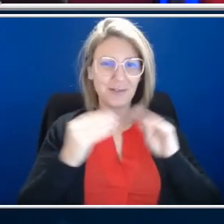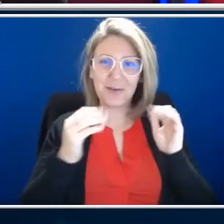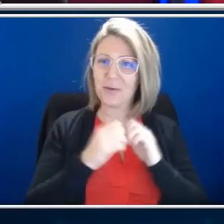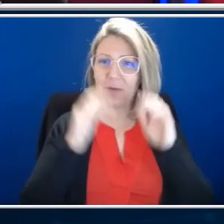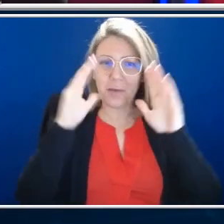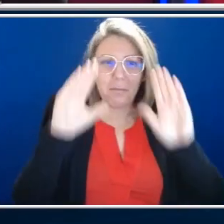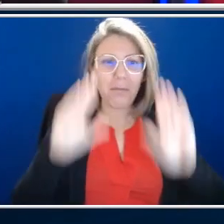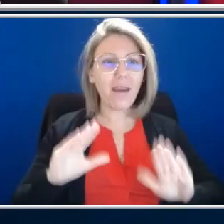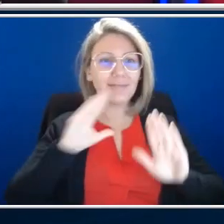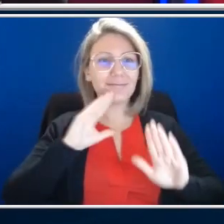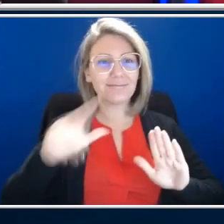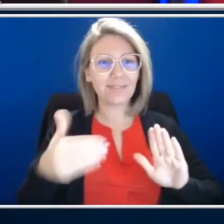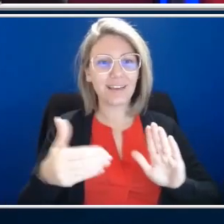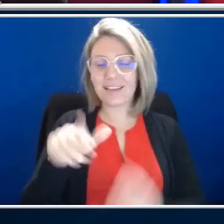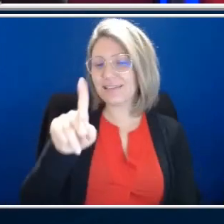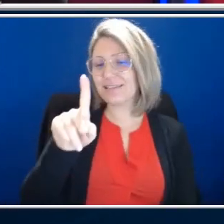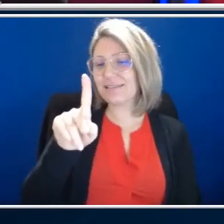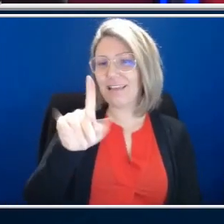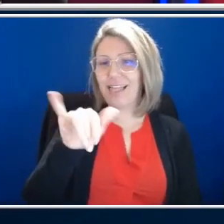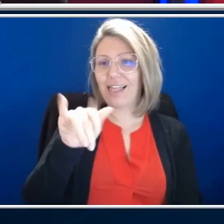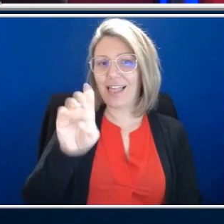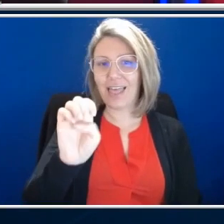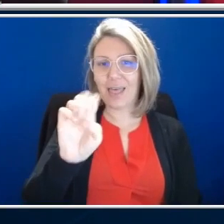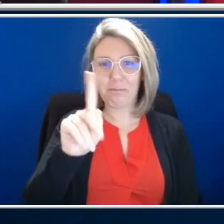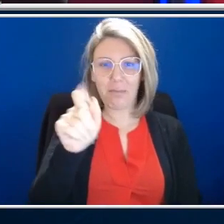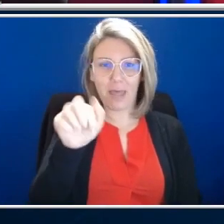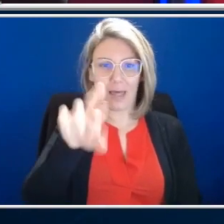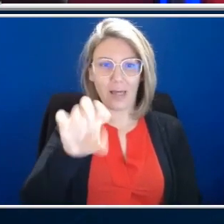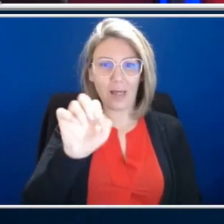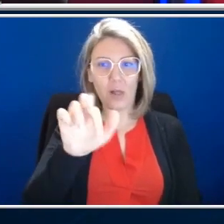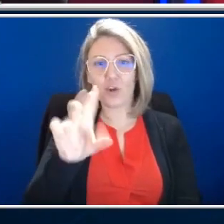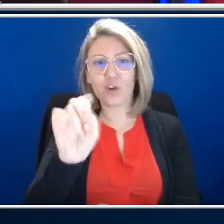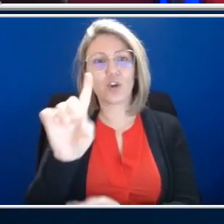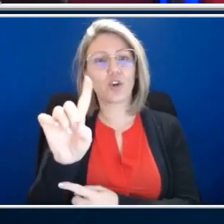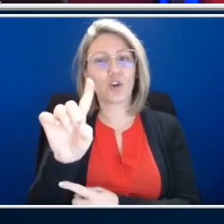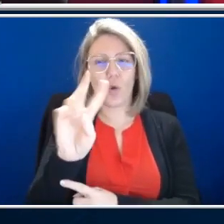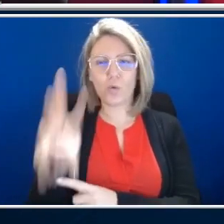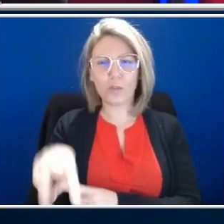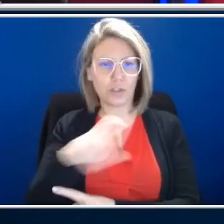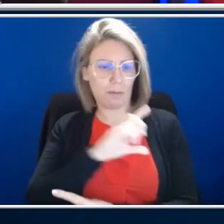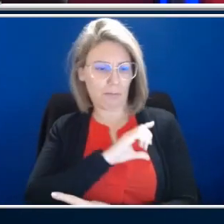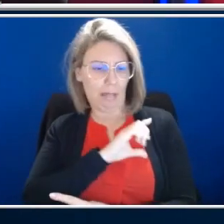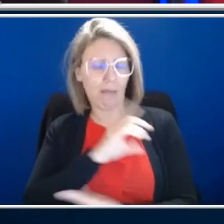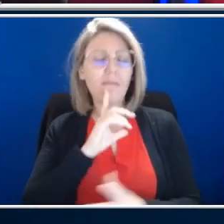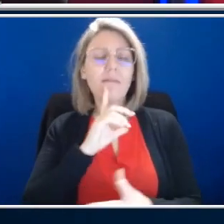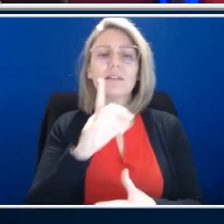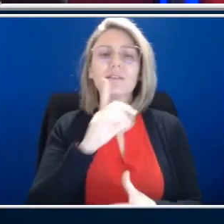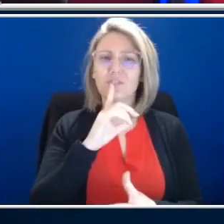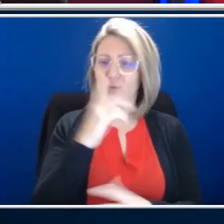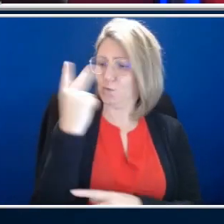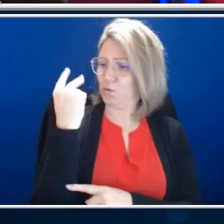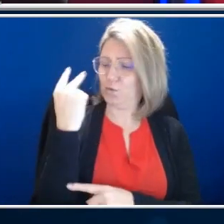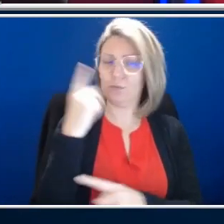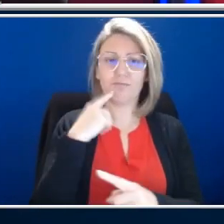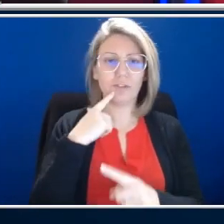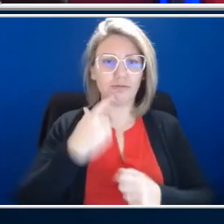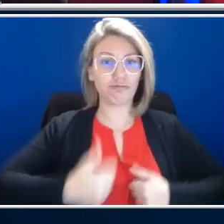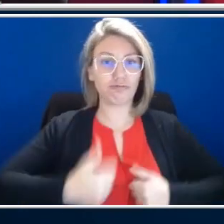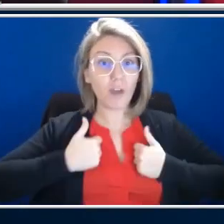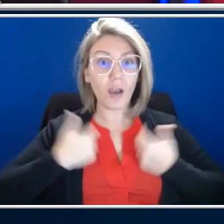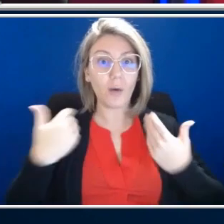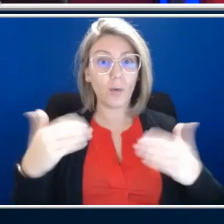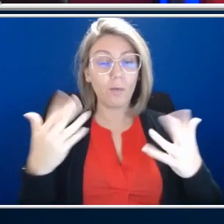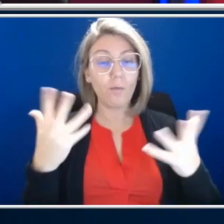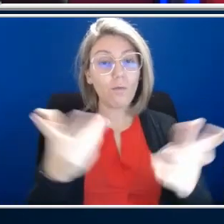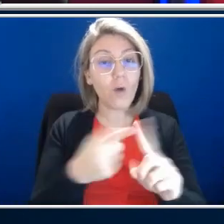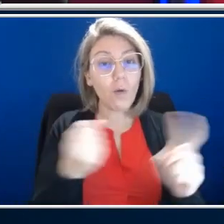Kyle Mellard is a Wichita police officer. 2 years ago, he survived being shot in the line of duty. His wife, Shelby, has